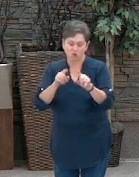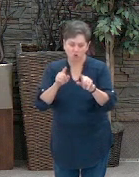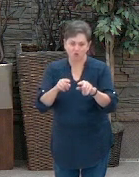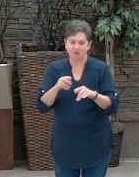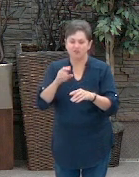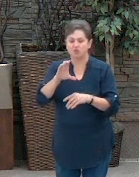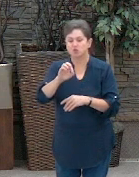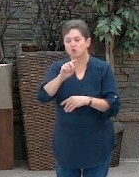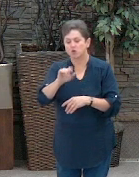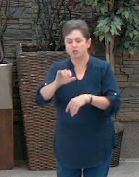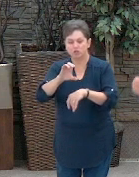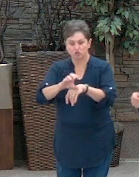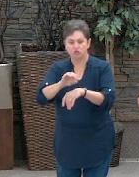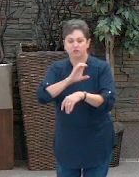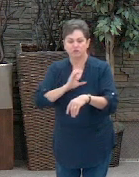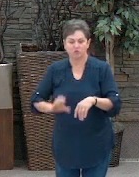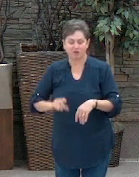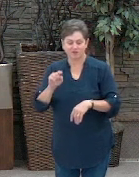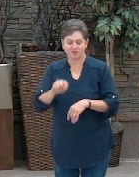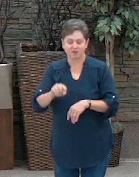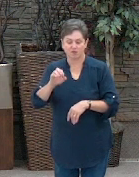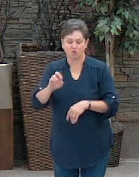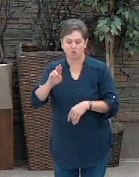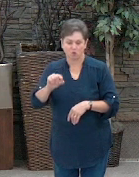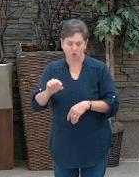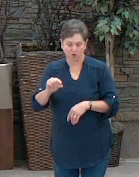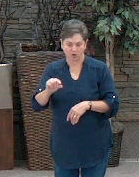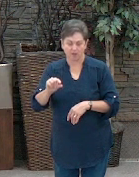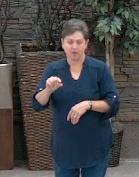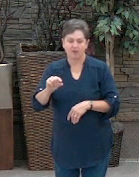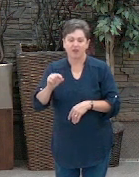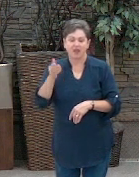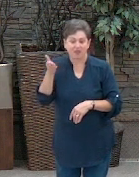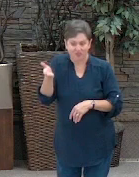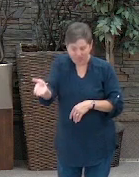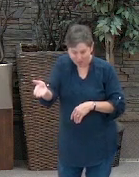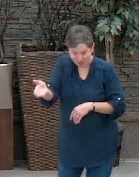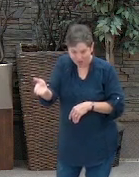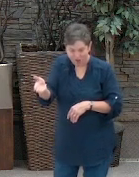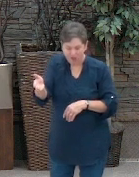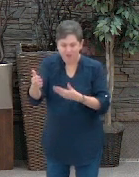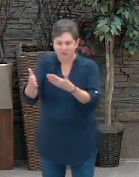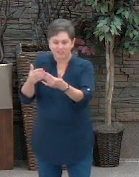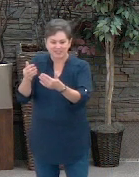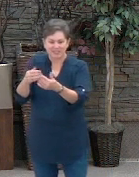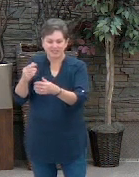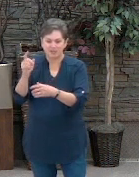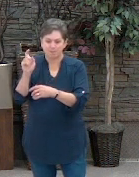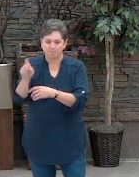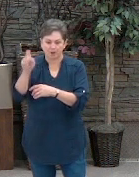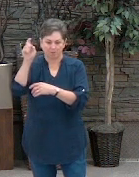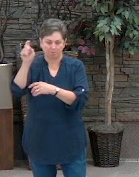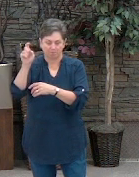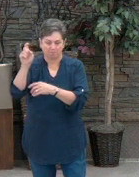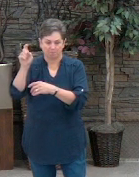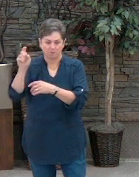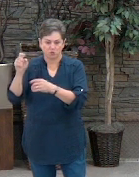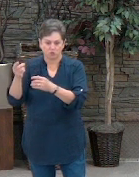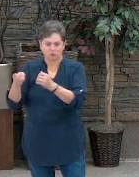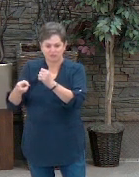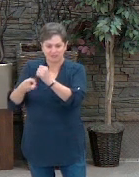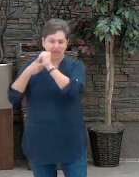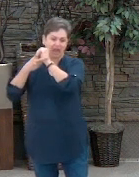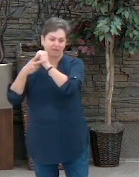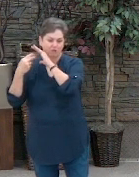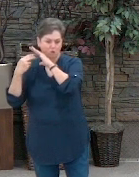it's codychurchofchrist.org. So it's the Cody Church of Christ, and there is a easy button. You just punch that button and it'll